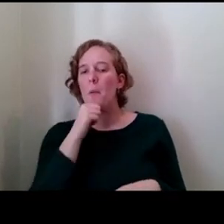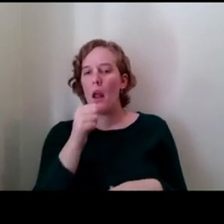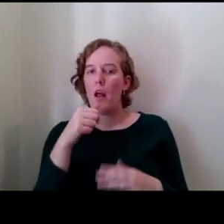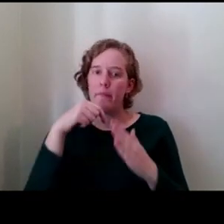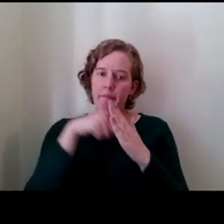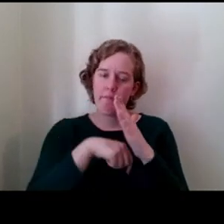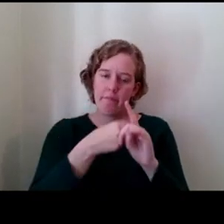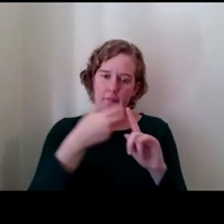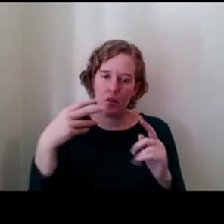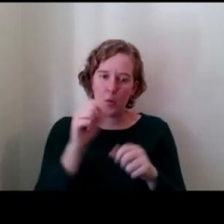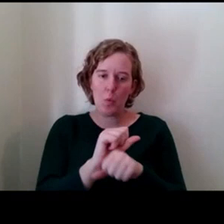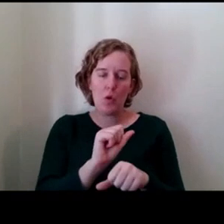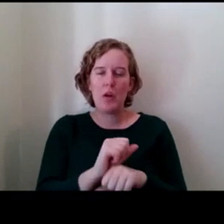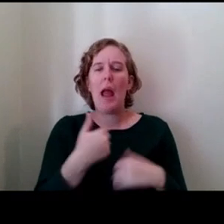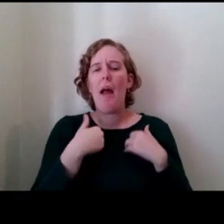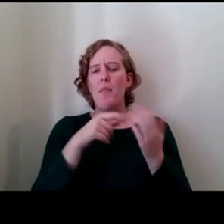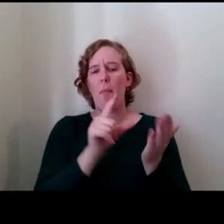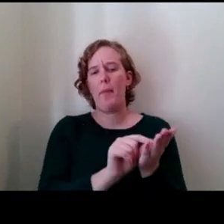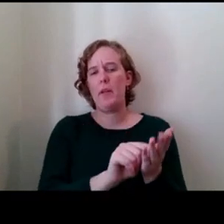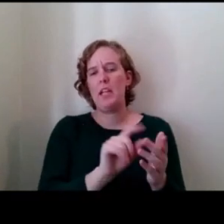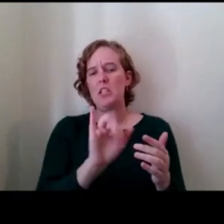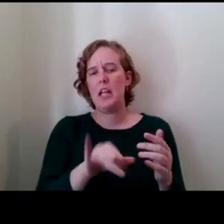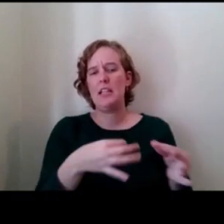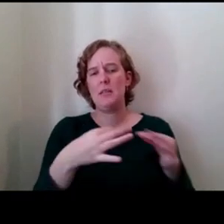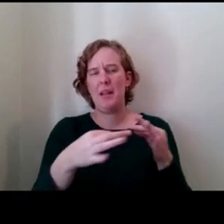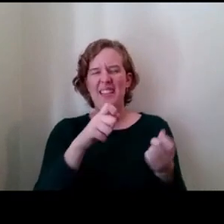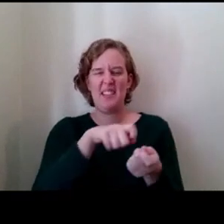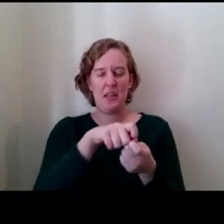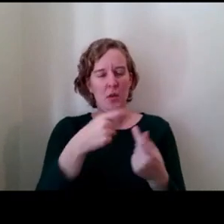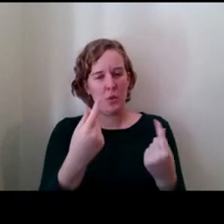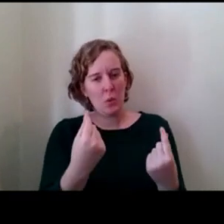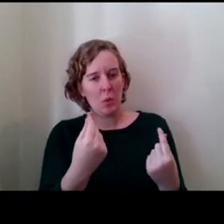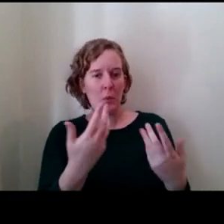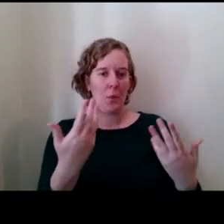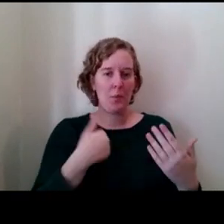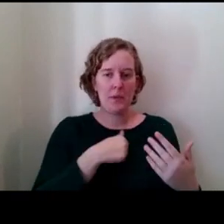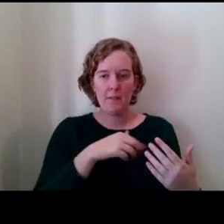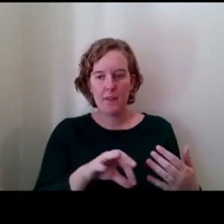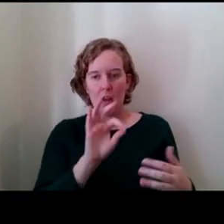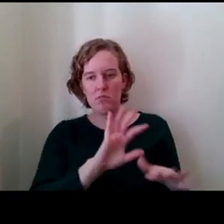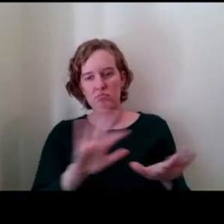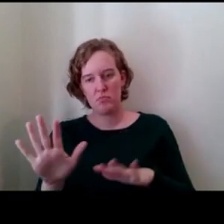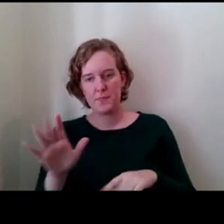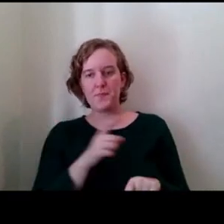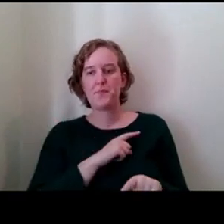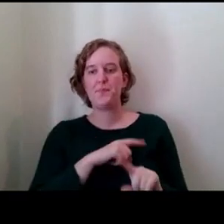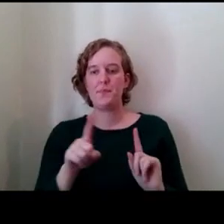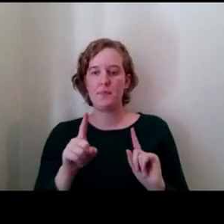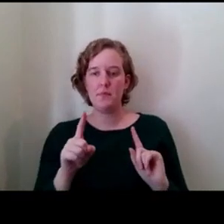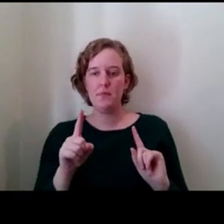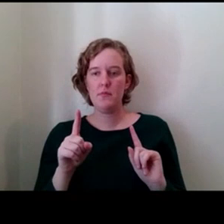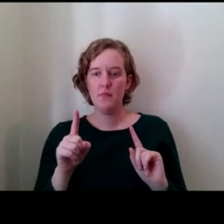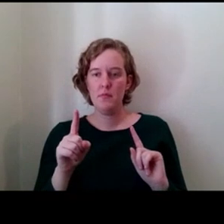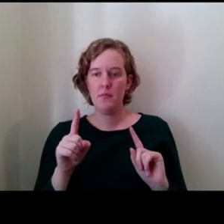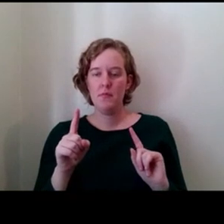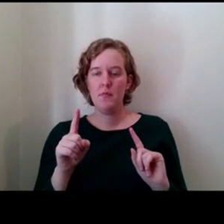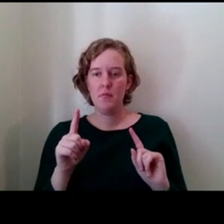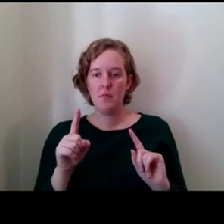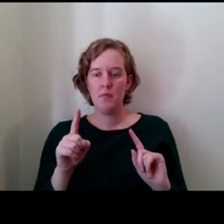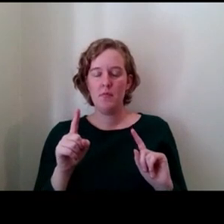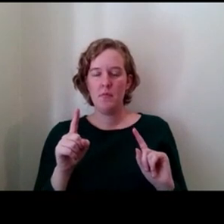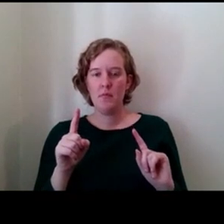are some publications which go into a lot more detail about exactly what we did and what we found. But in a nutshell, we